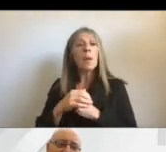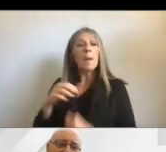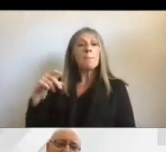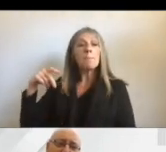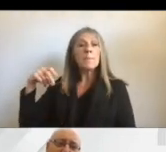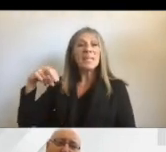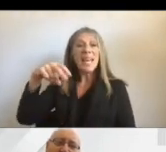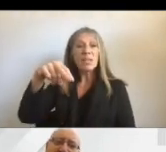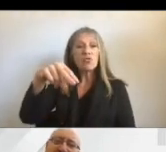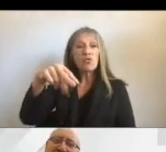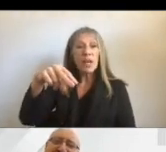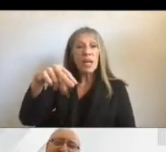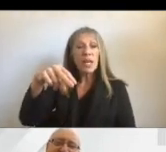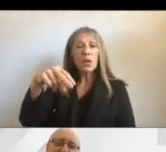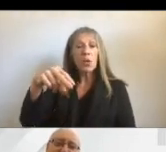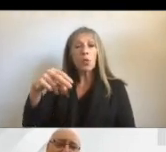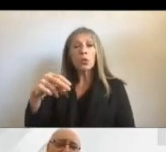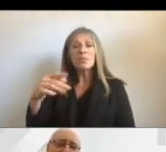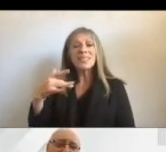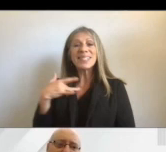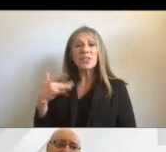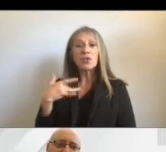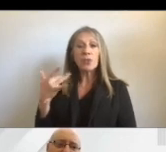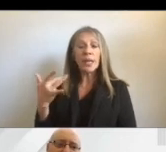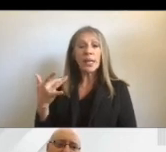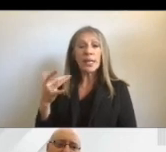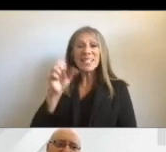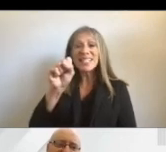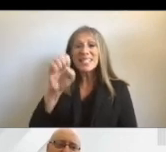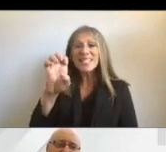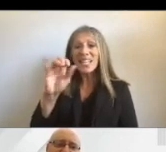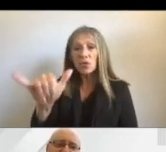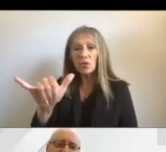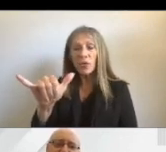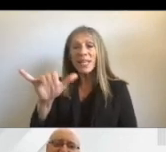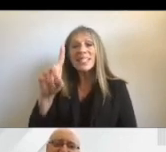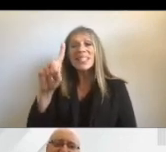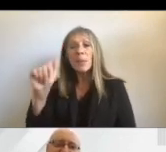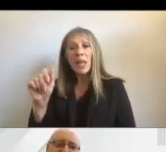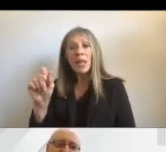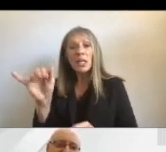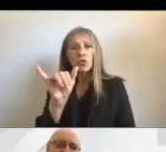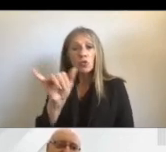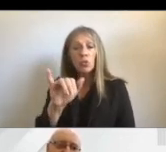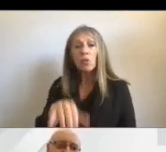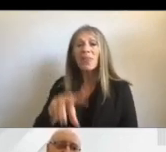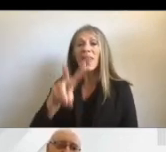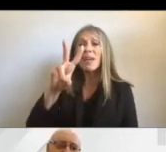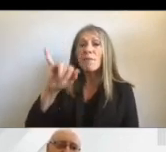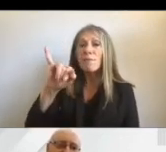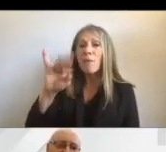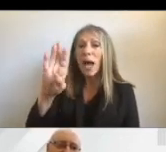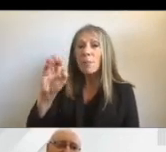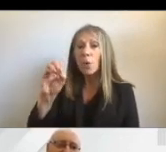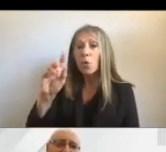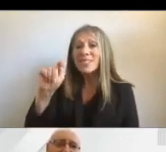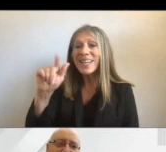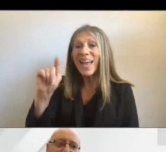walk interval before the beginning of the pedestrian change interval. The accessible walk indication may be recalled by a button press.